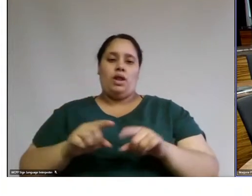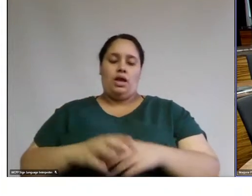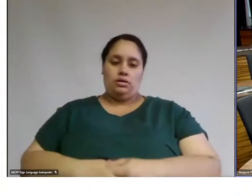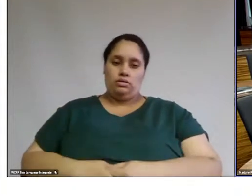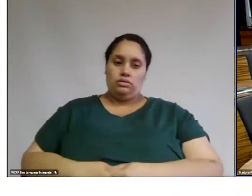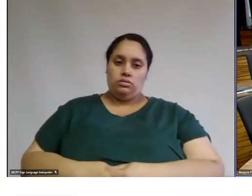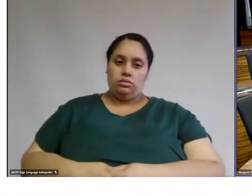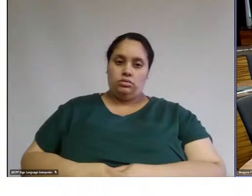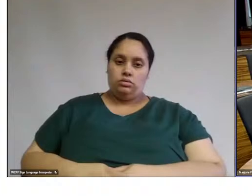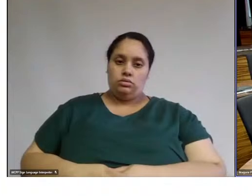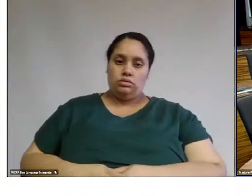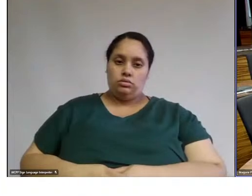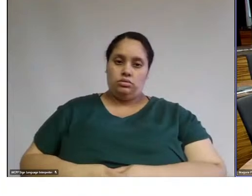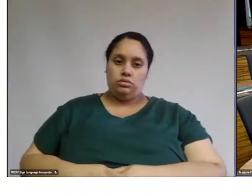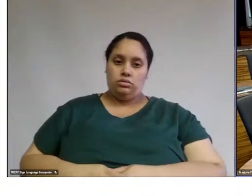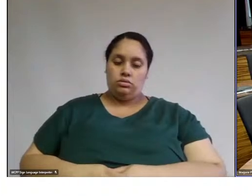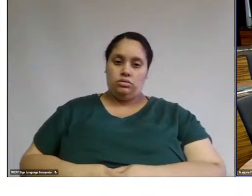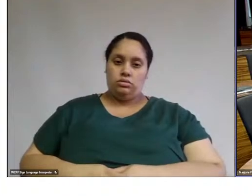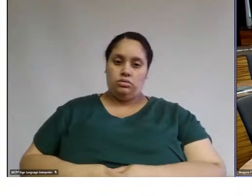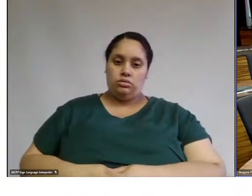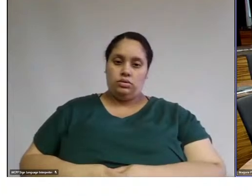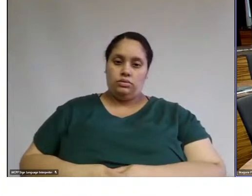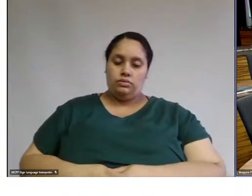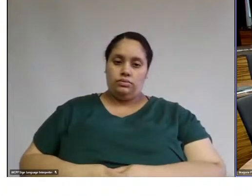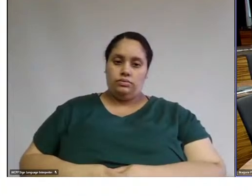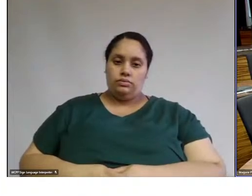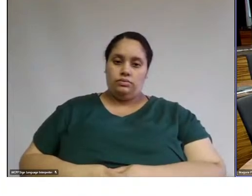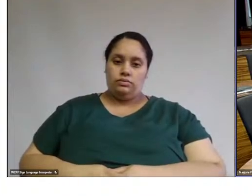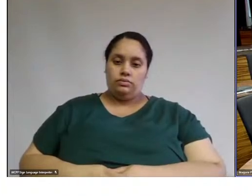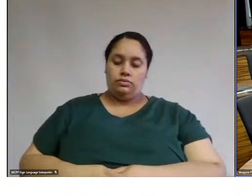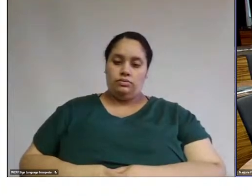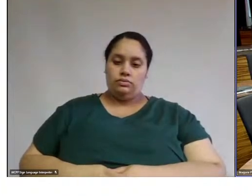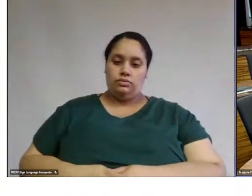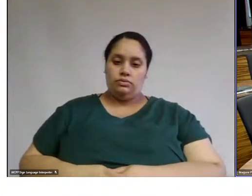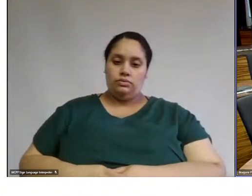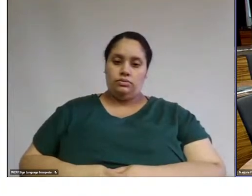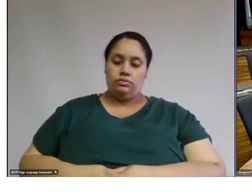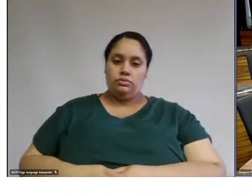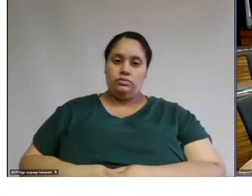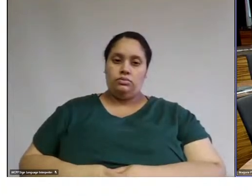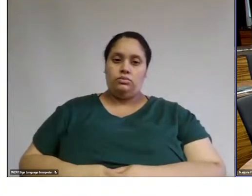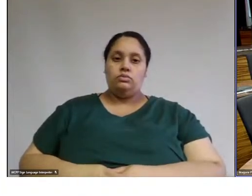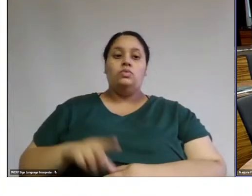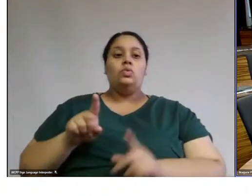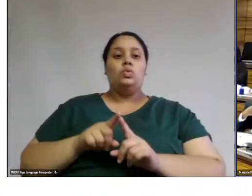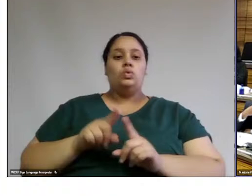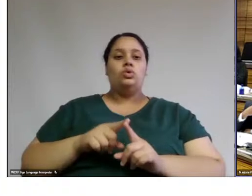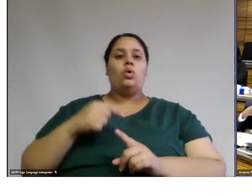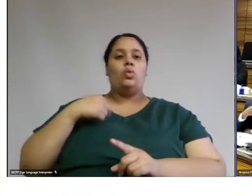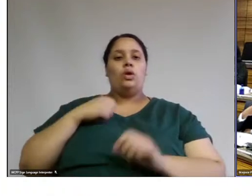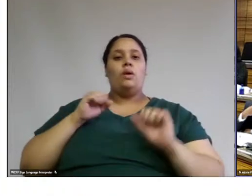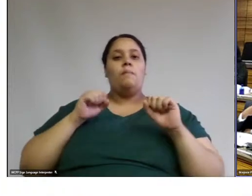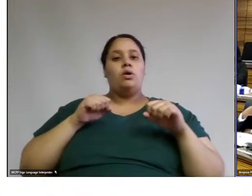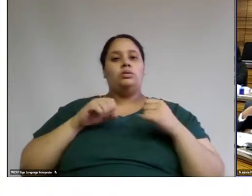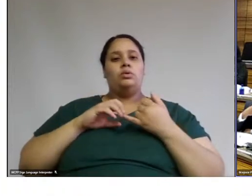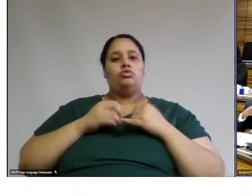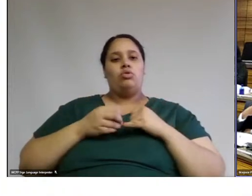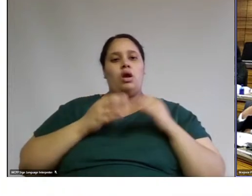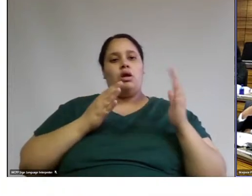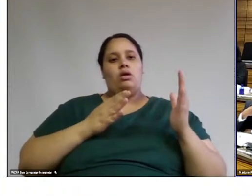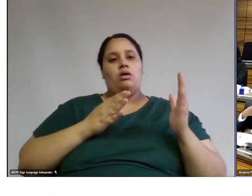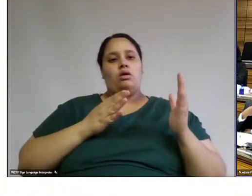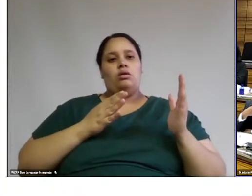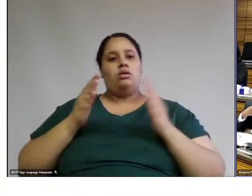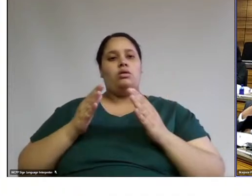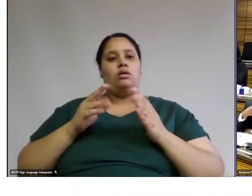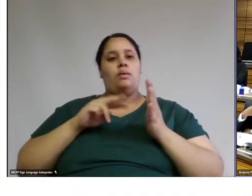However, we are looking at possibly trying to remove the item from our annual performance plan